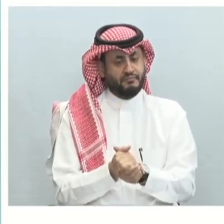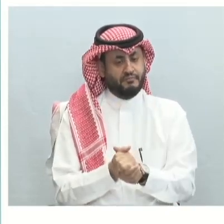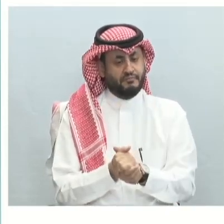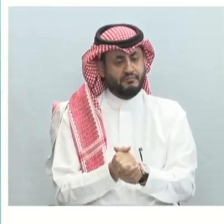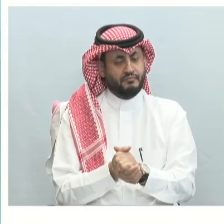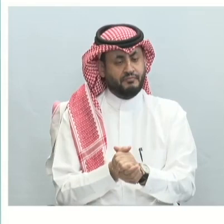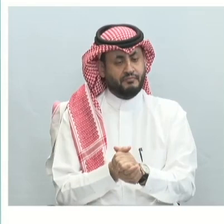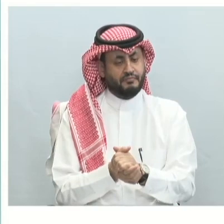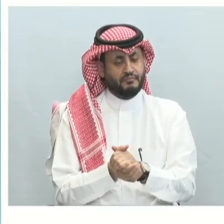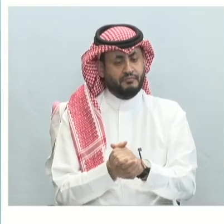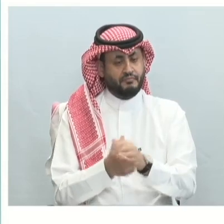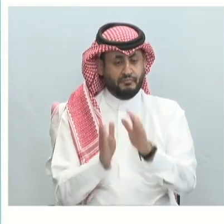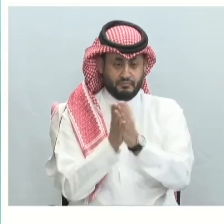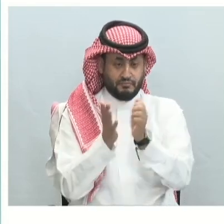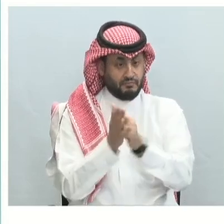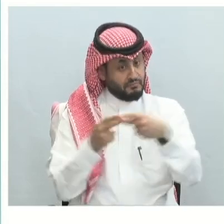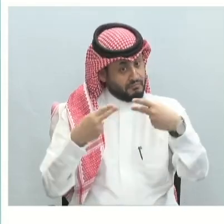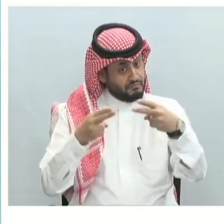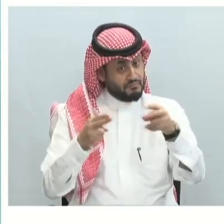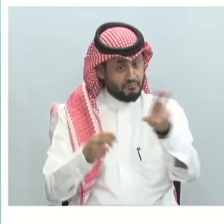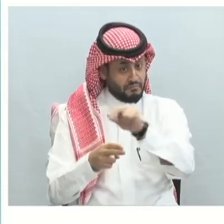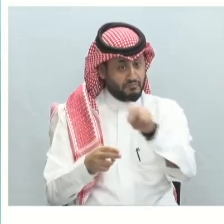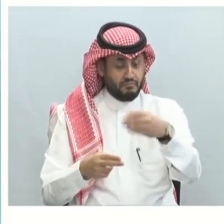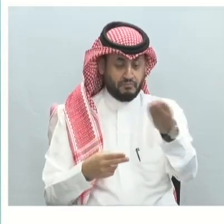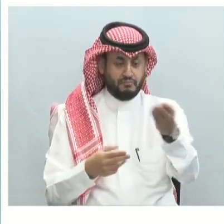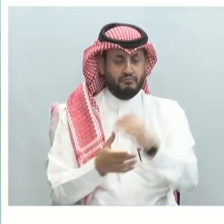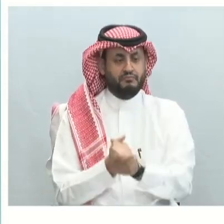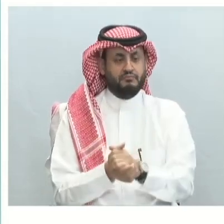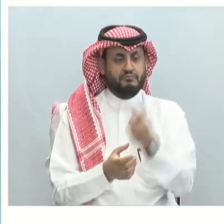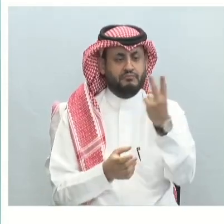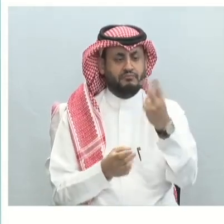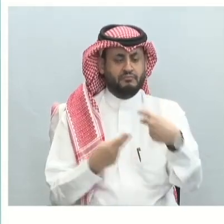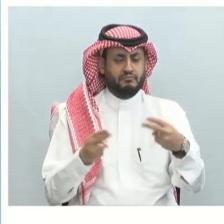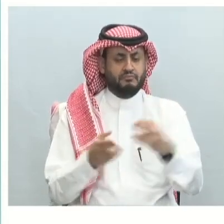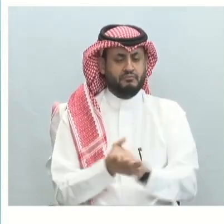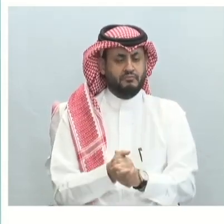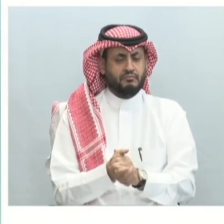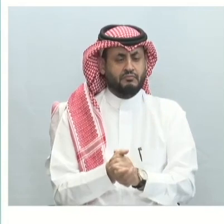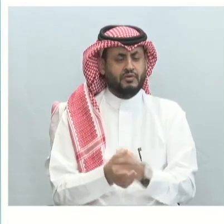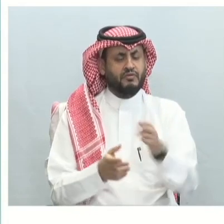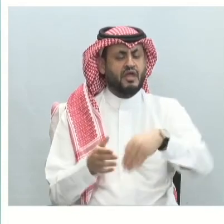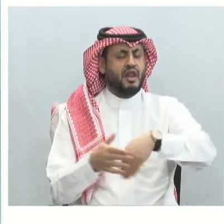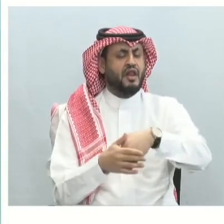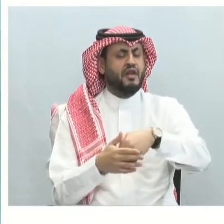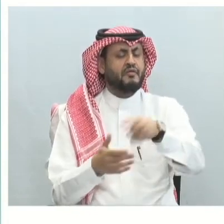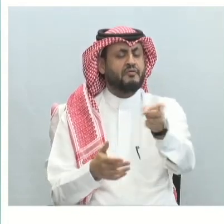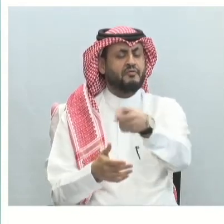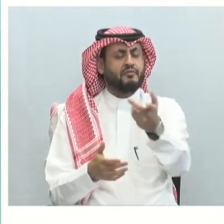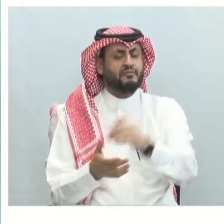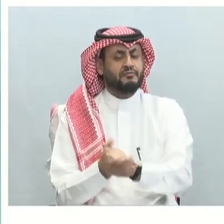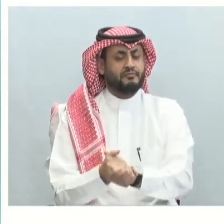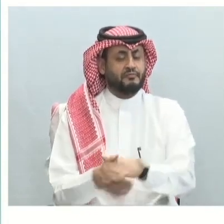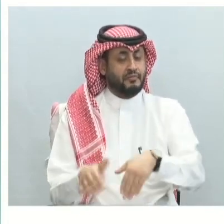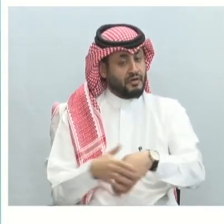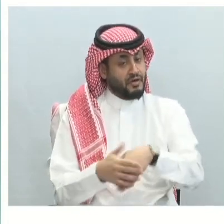another one here, doing homework. Excellent. Okay. What about playing? Playing TV? No.